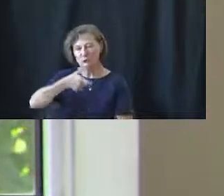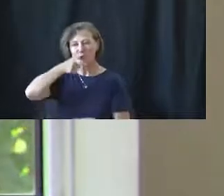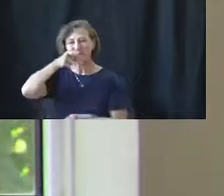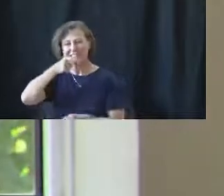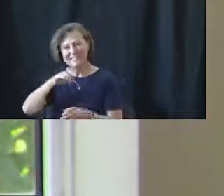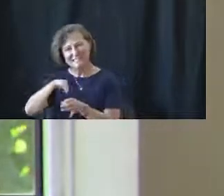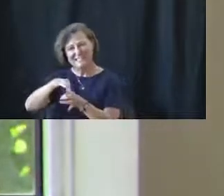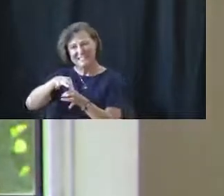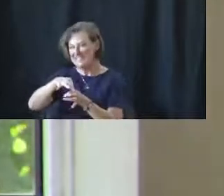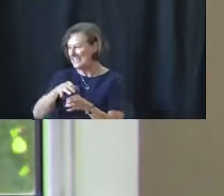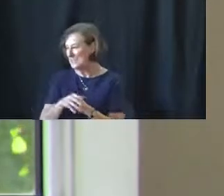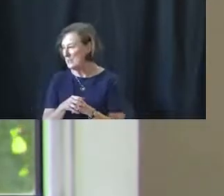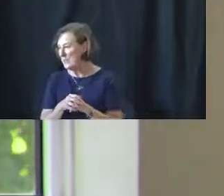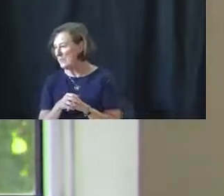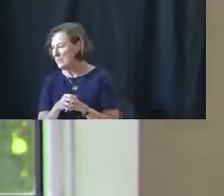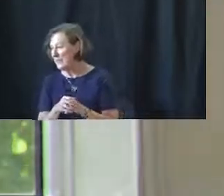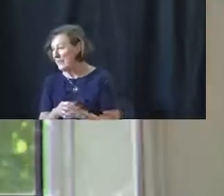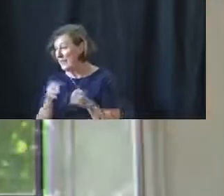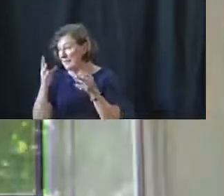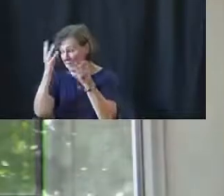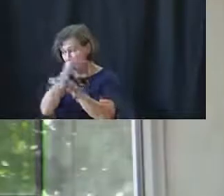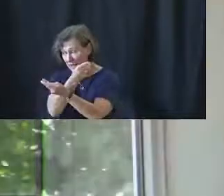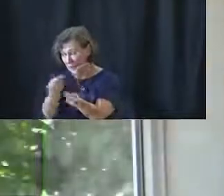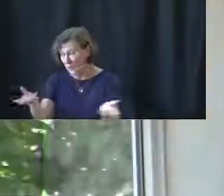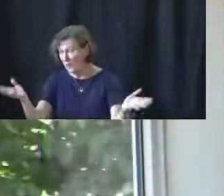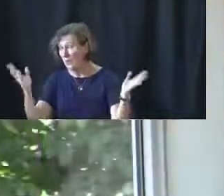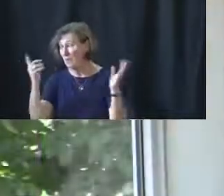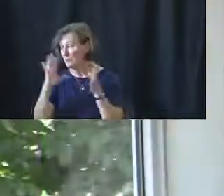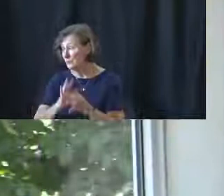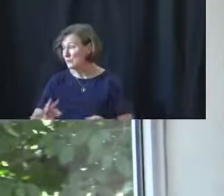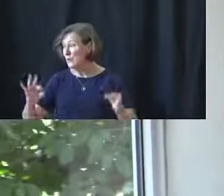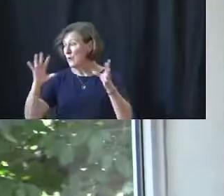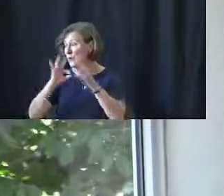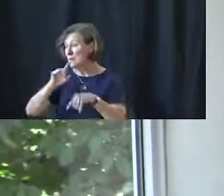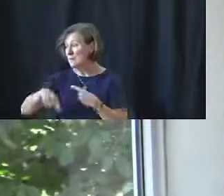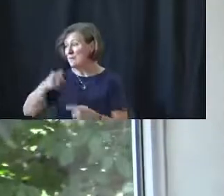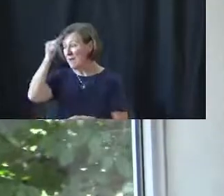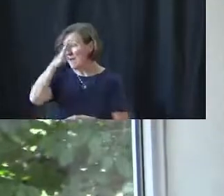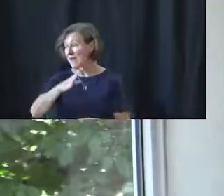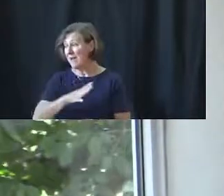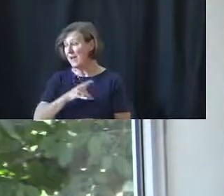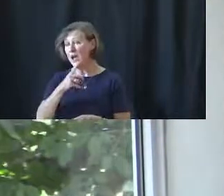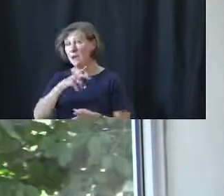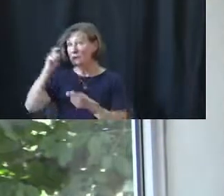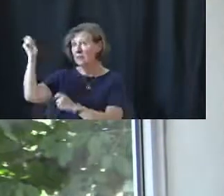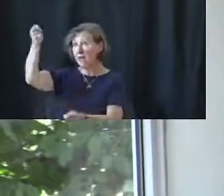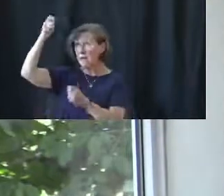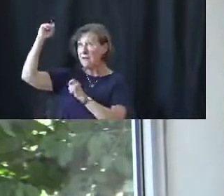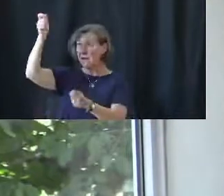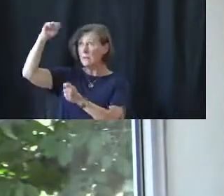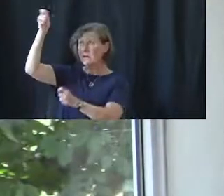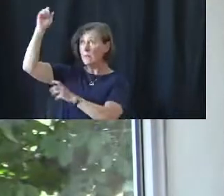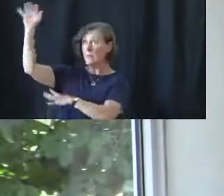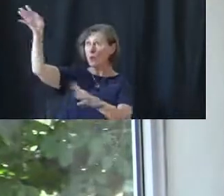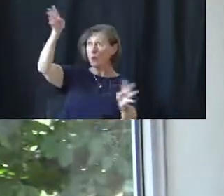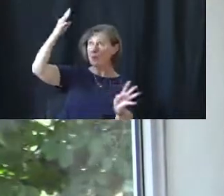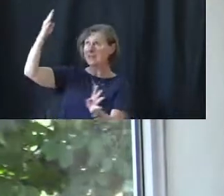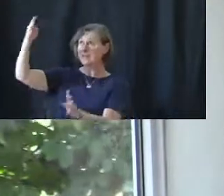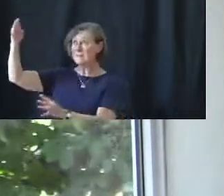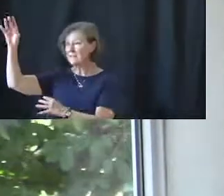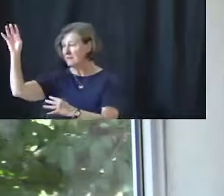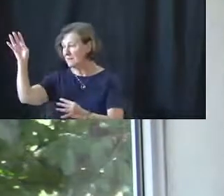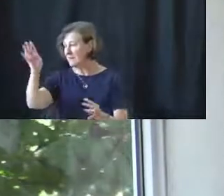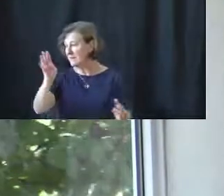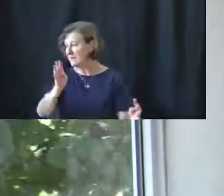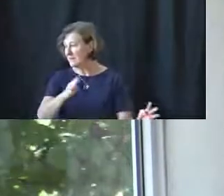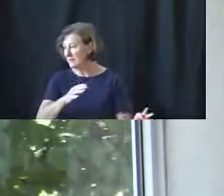sailors drinking tea. Tell the one about the man who saddled up the wind,